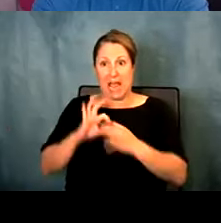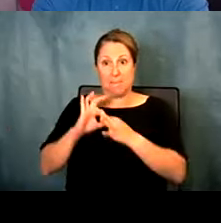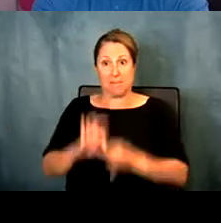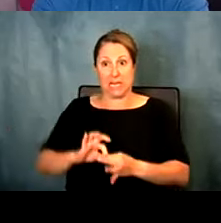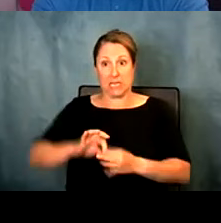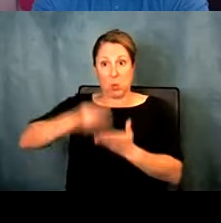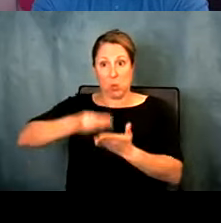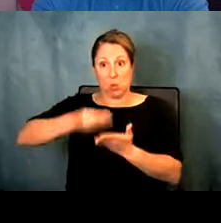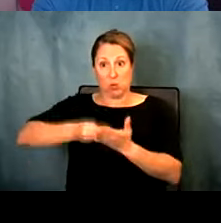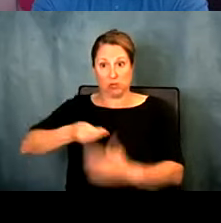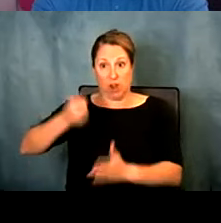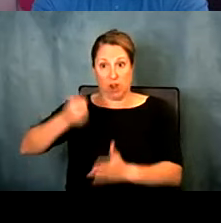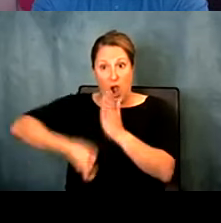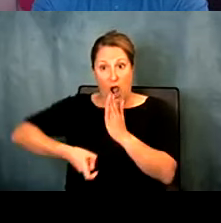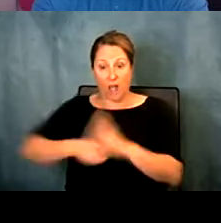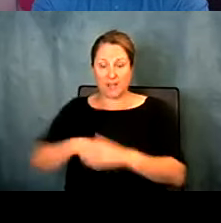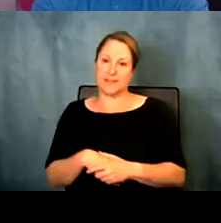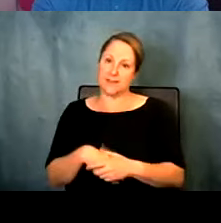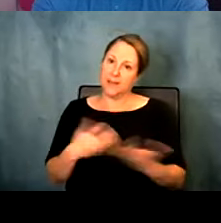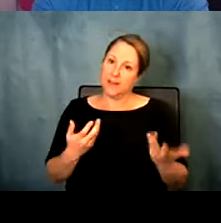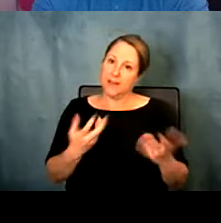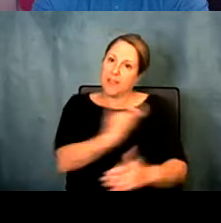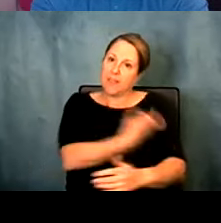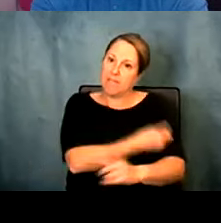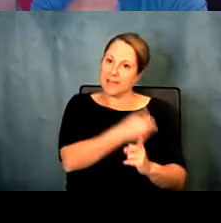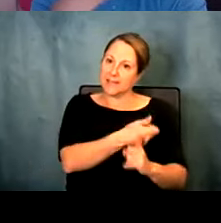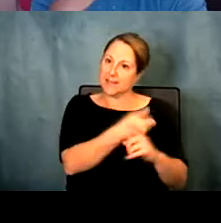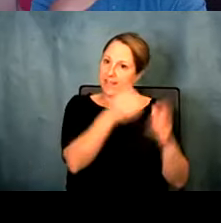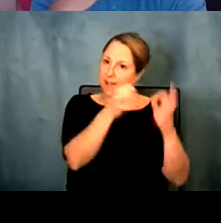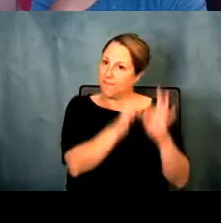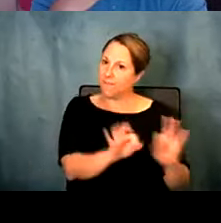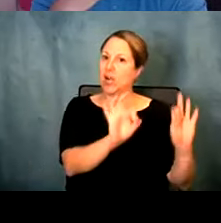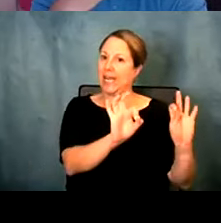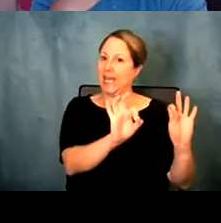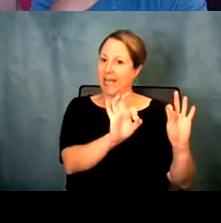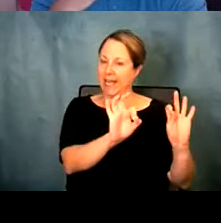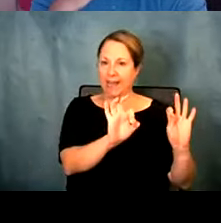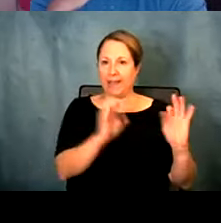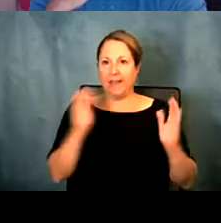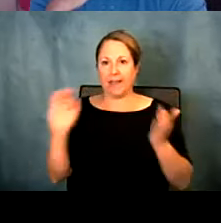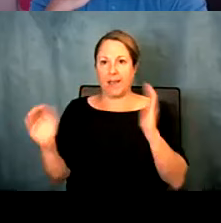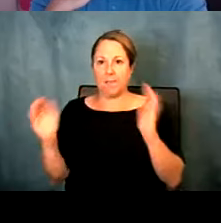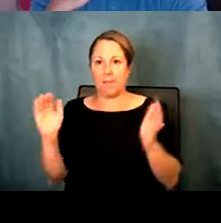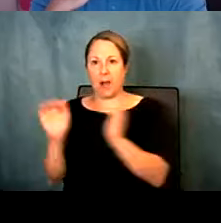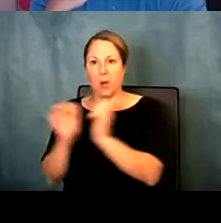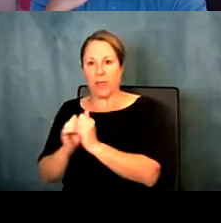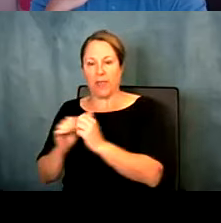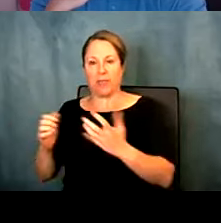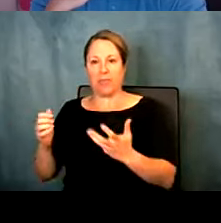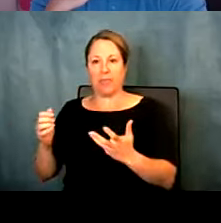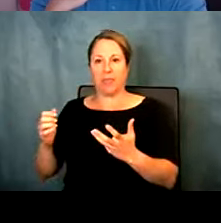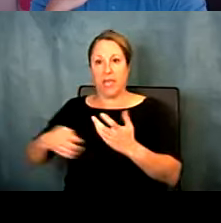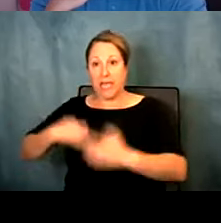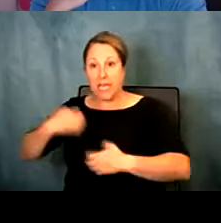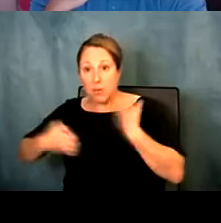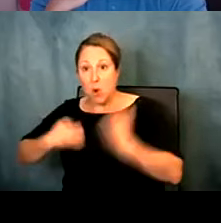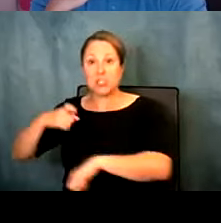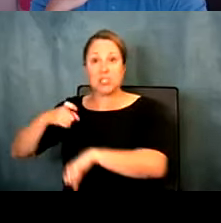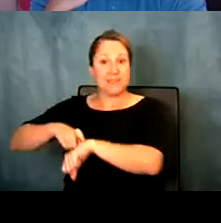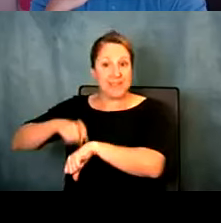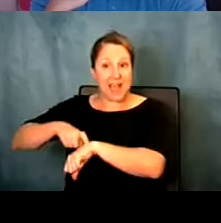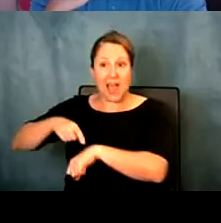fact that the COVID vaccine is free is super important to recognize in comparison with the emotional time and financial costs of